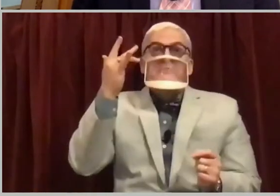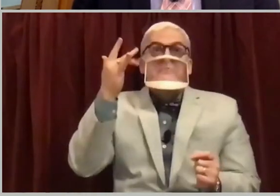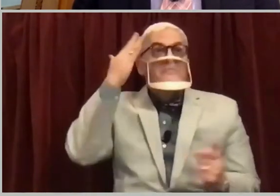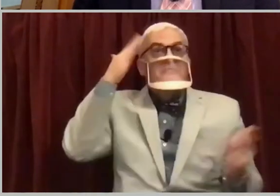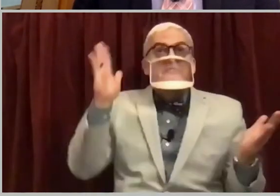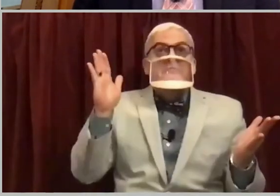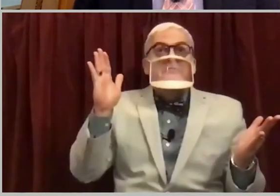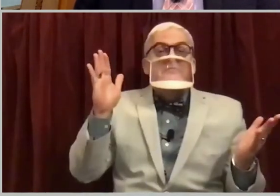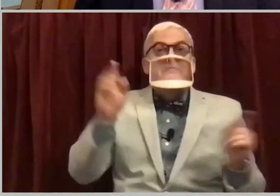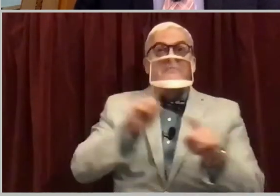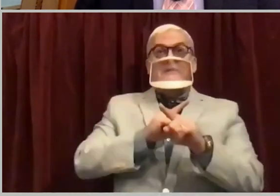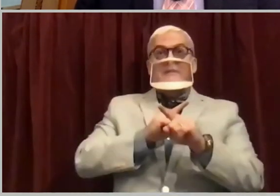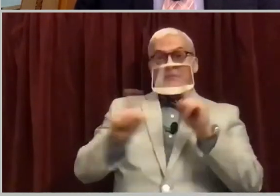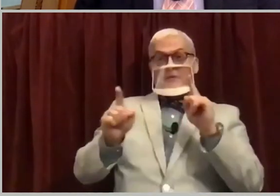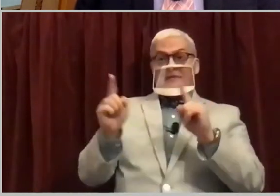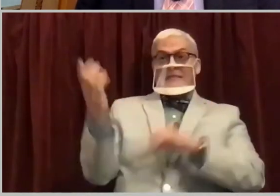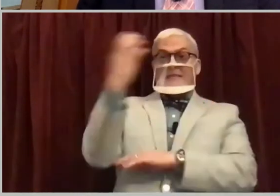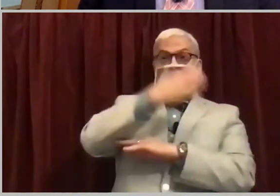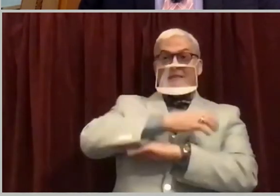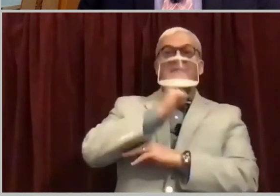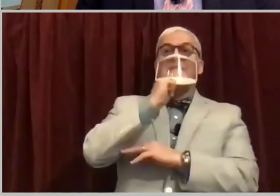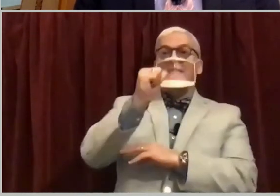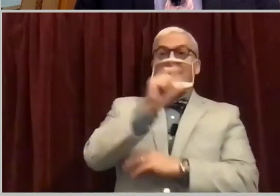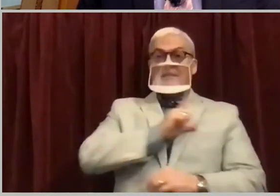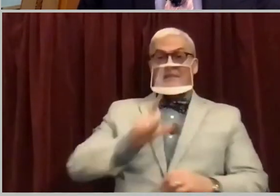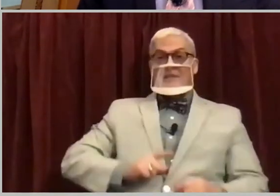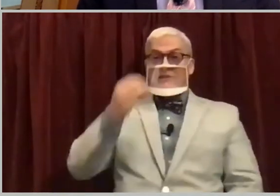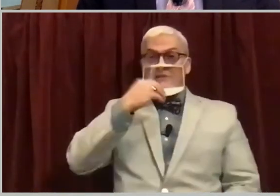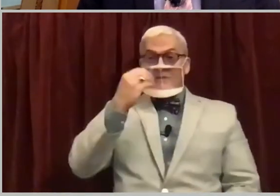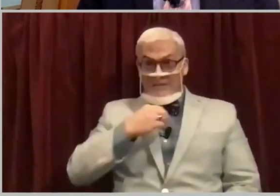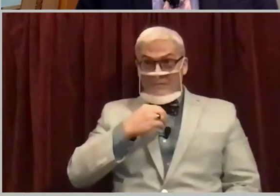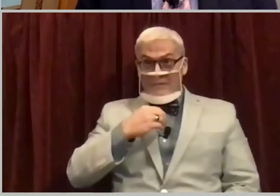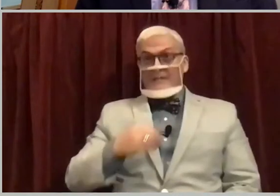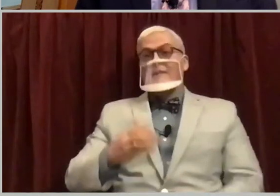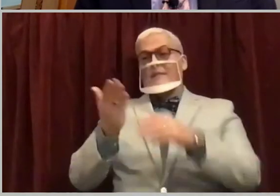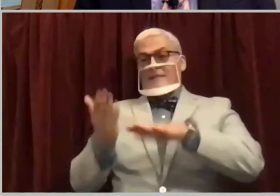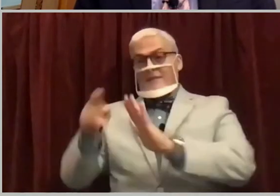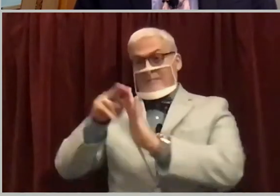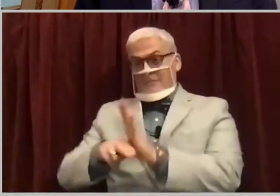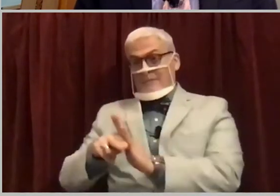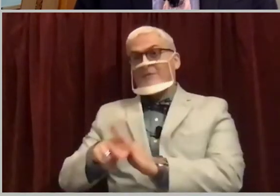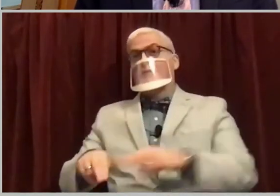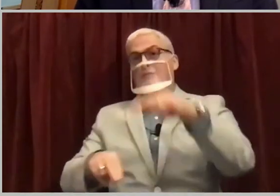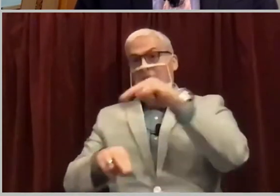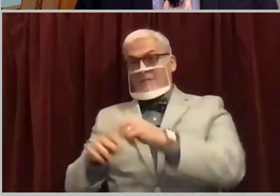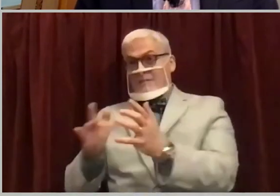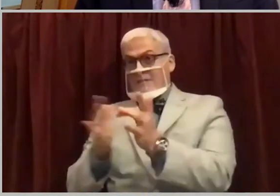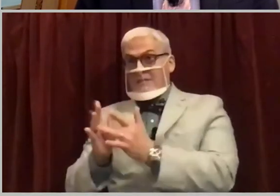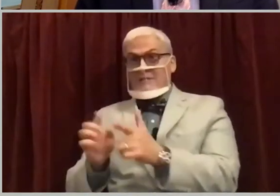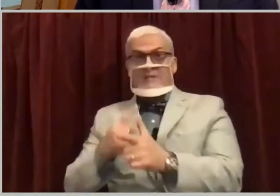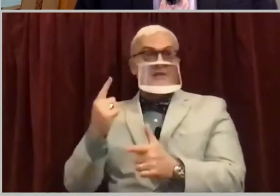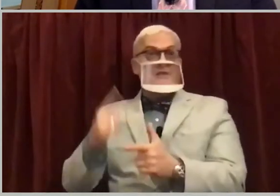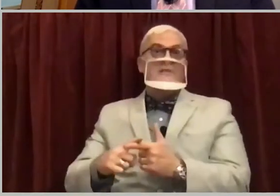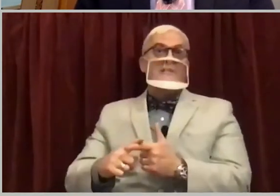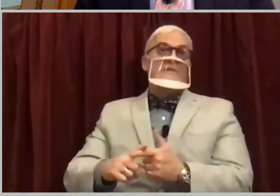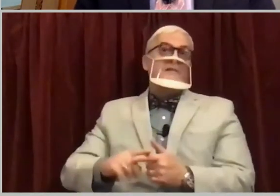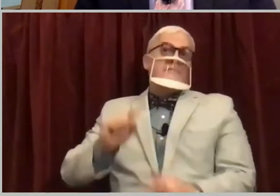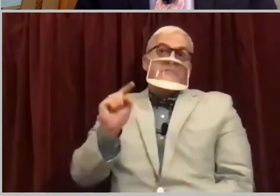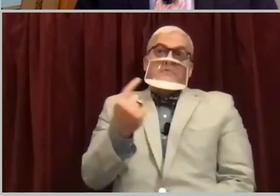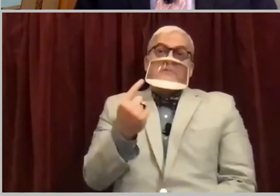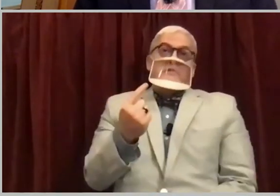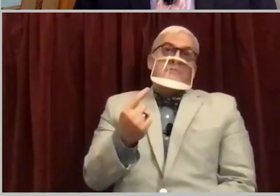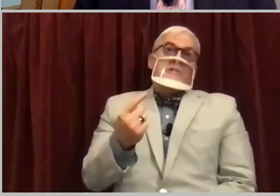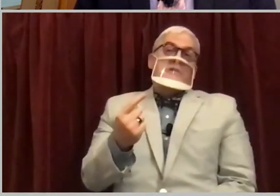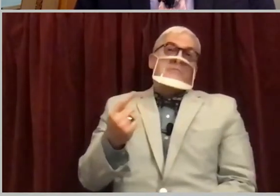And Christmas without the Lord's Supper, the death, burial, and resurrection of Jesus, would just be another holiday to sell toys